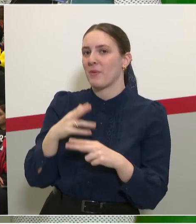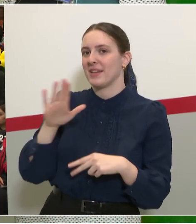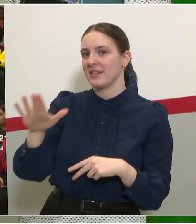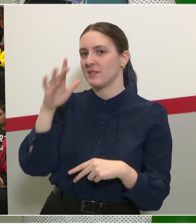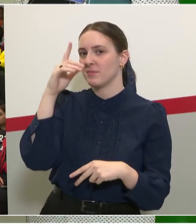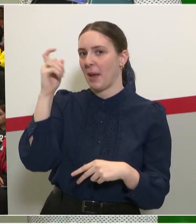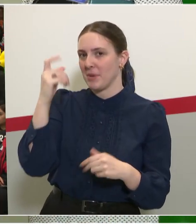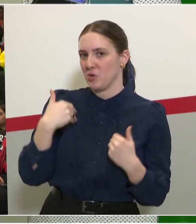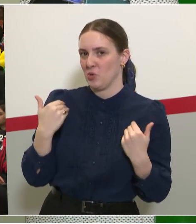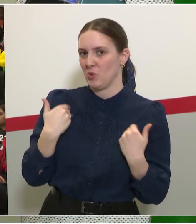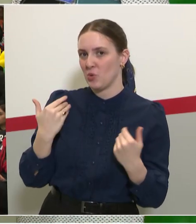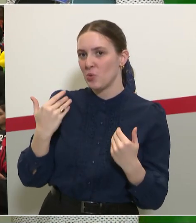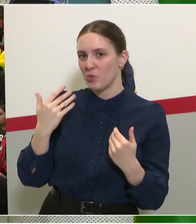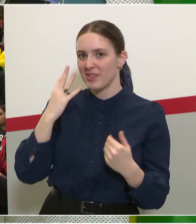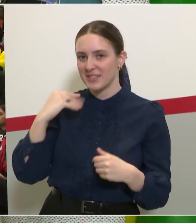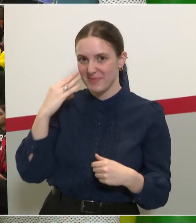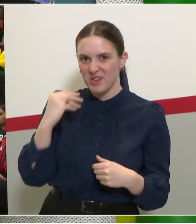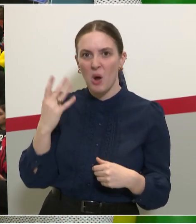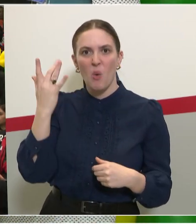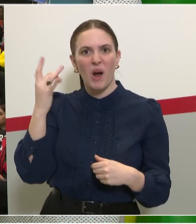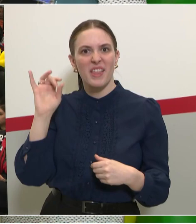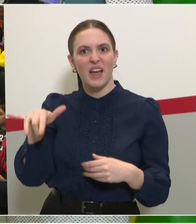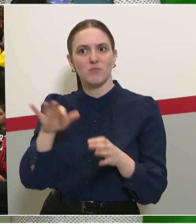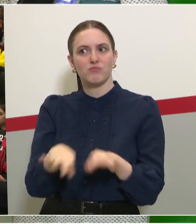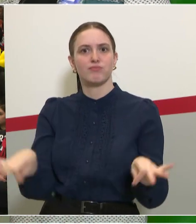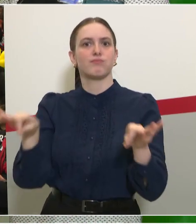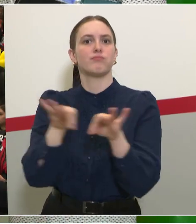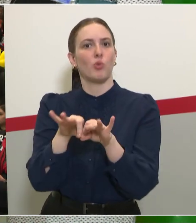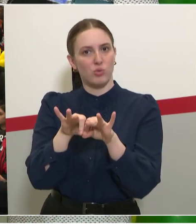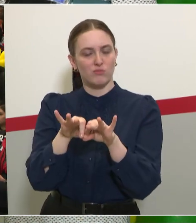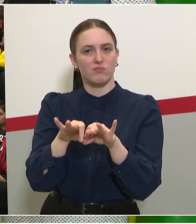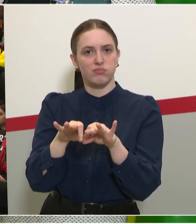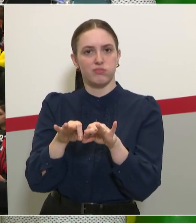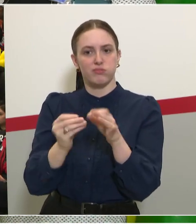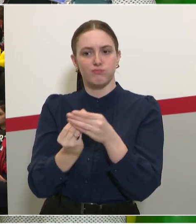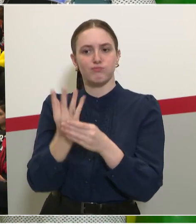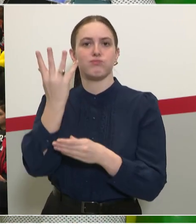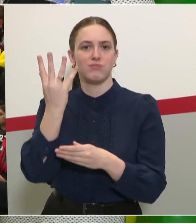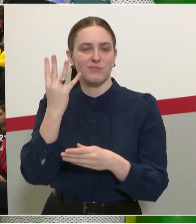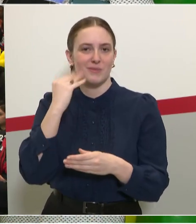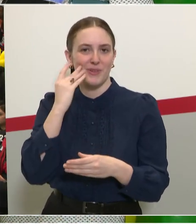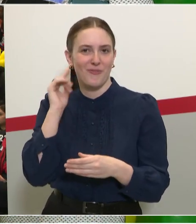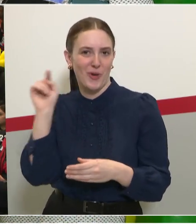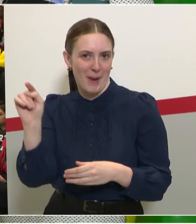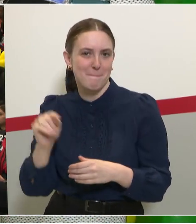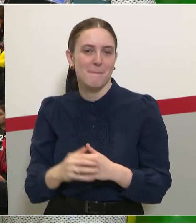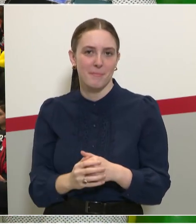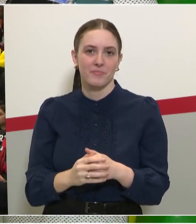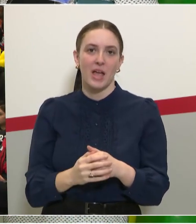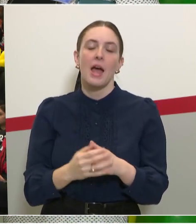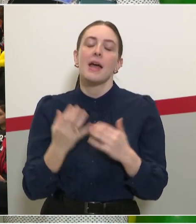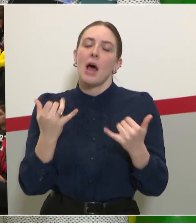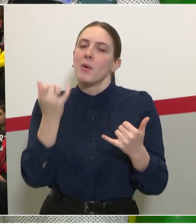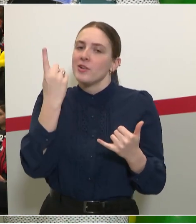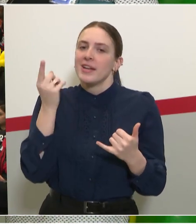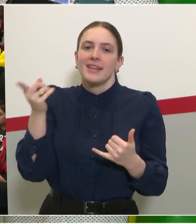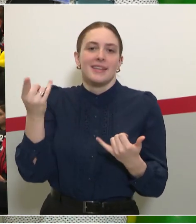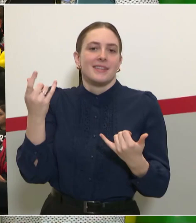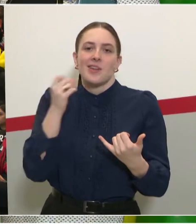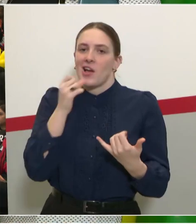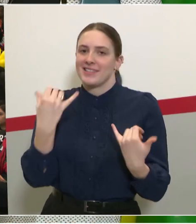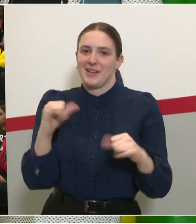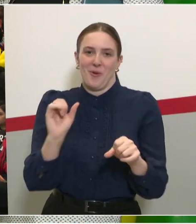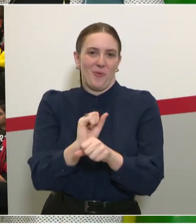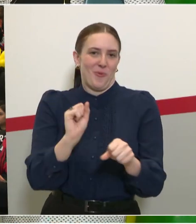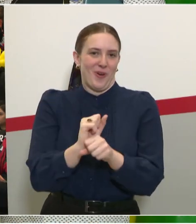it was such a formative experience for him. Now, he's no longer working in pools, as he